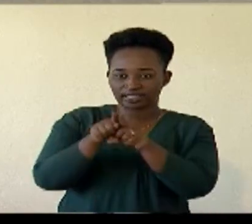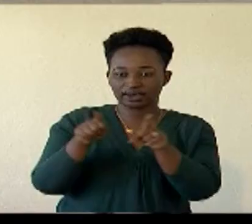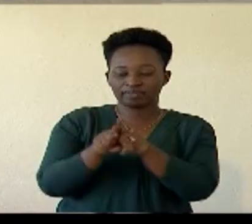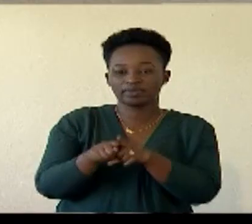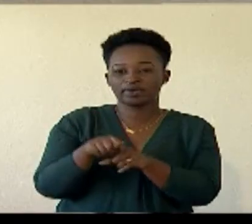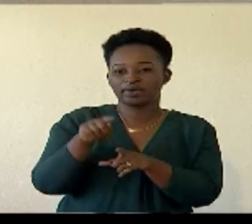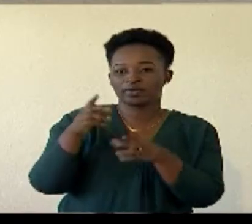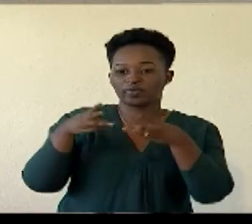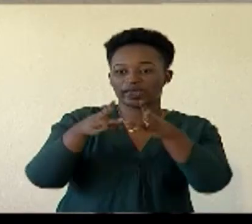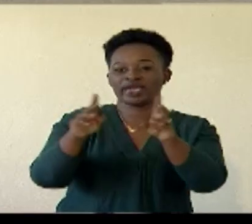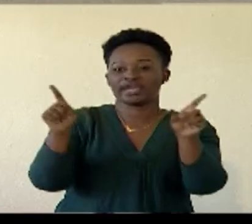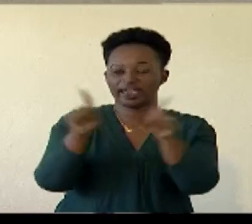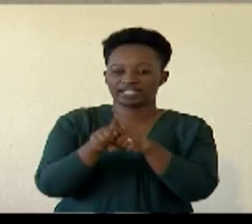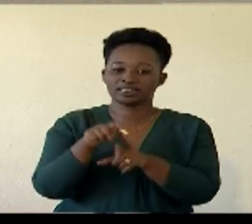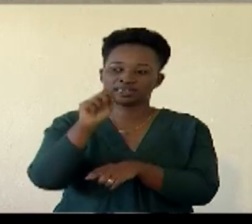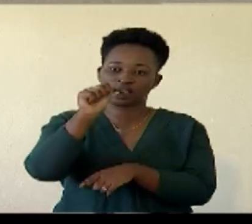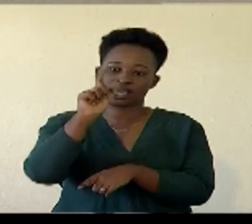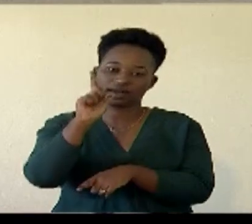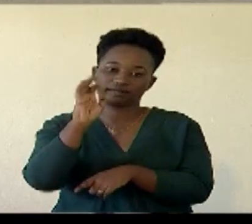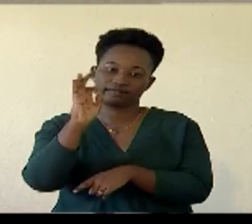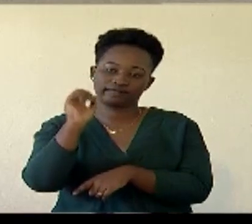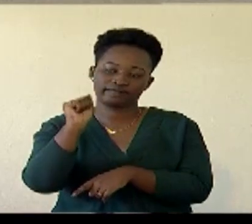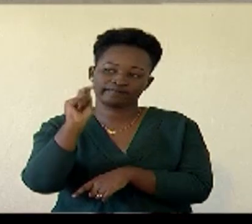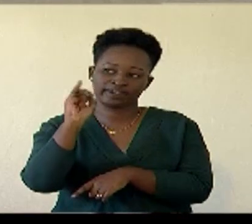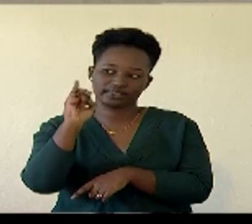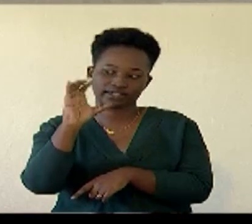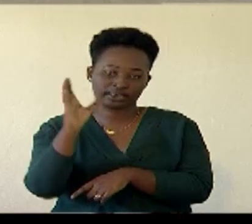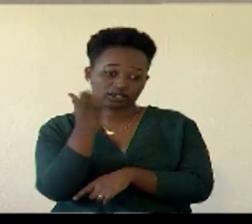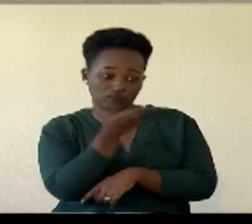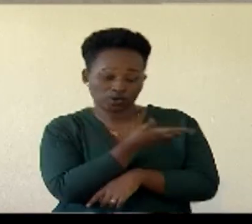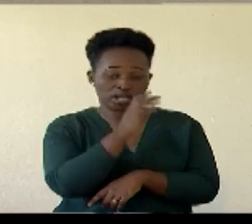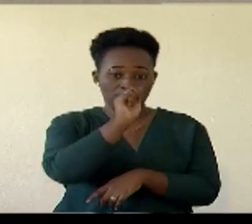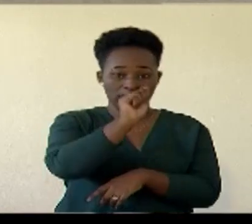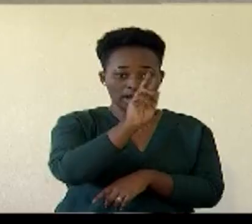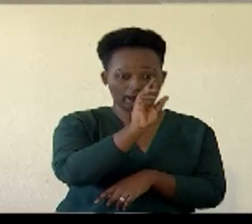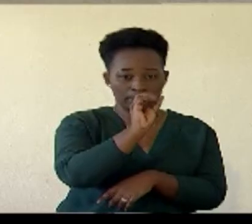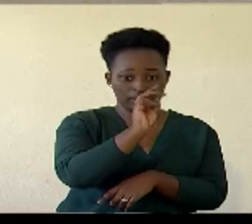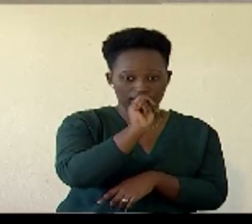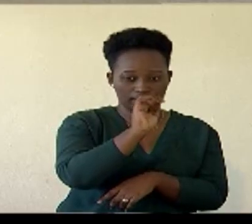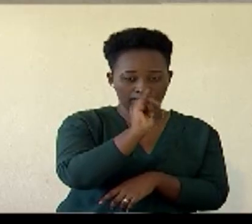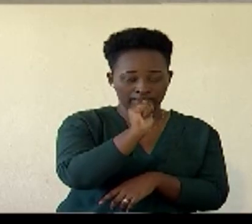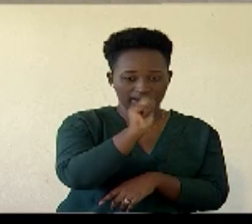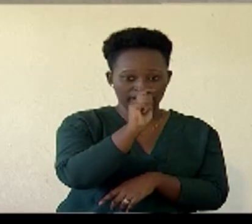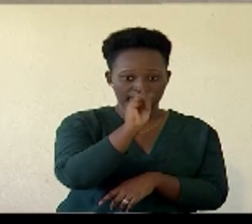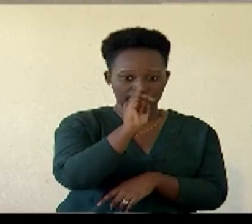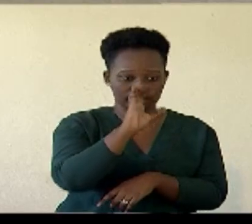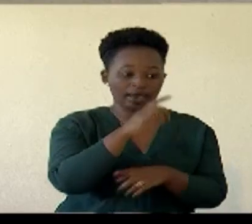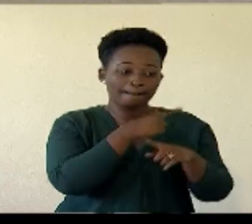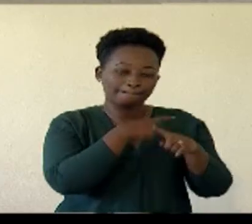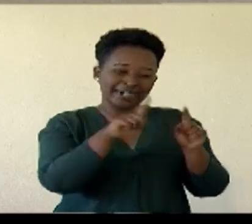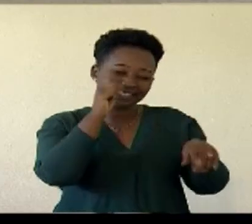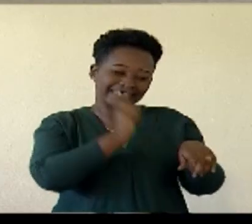acids. They are reduced to alcohols. But in the case the reducing agent is weak, I've just given an example